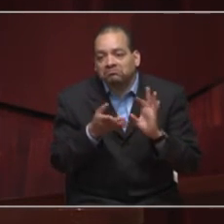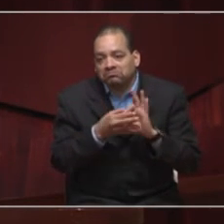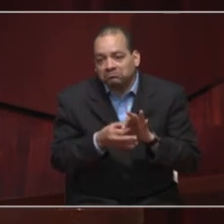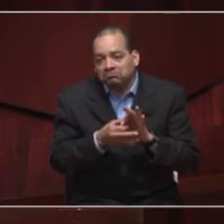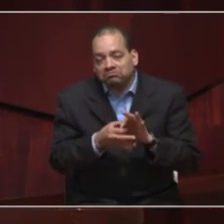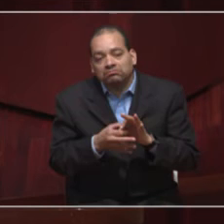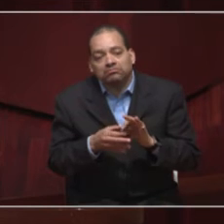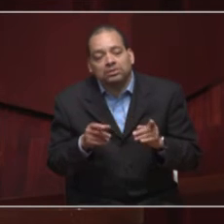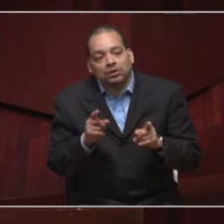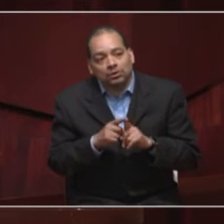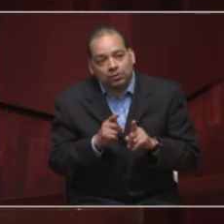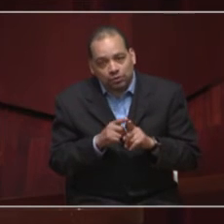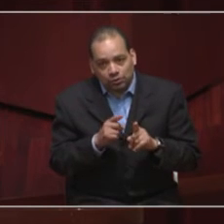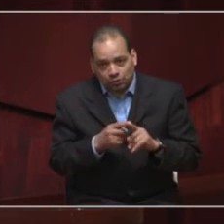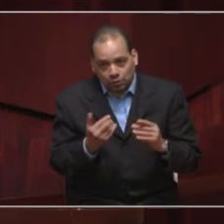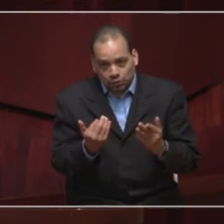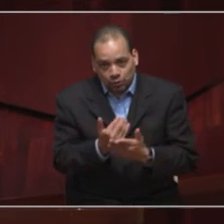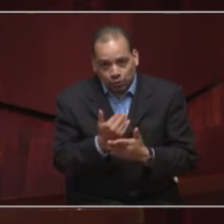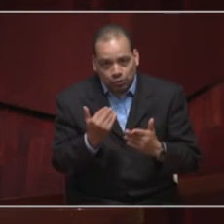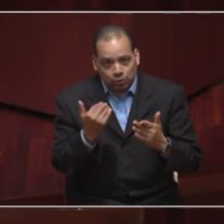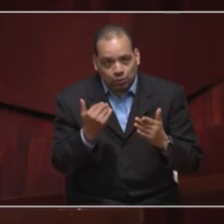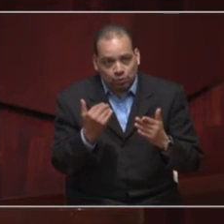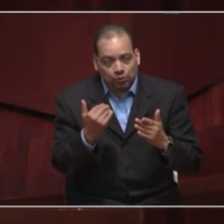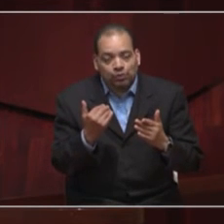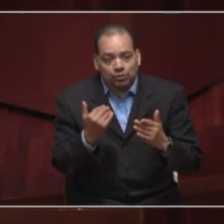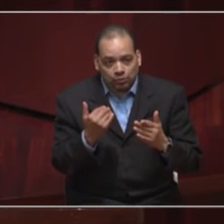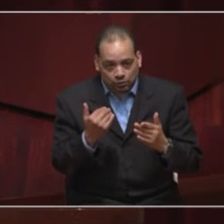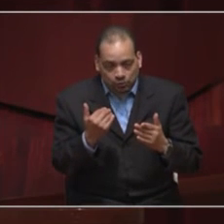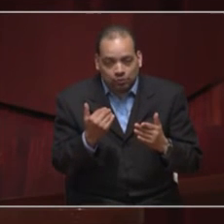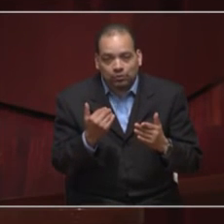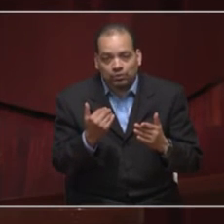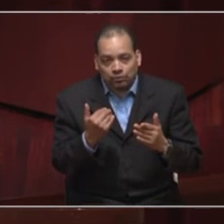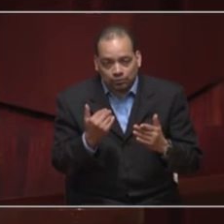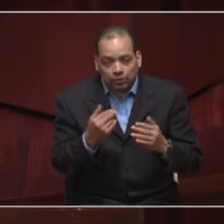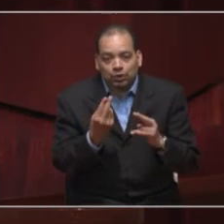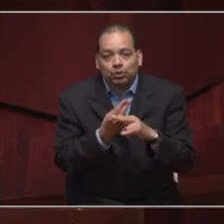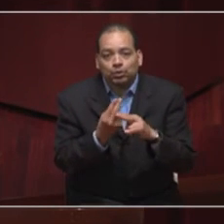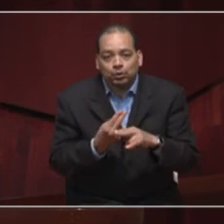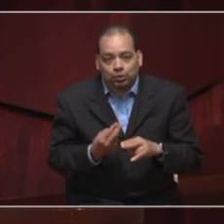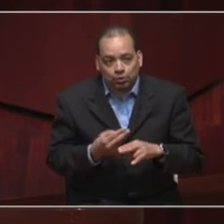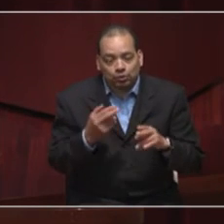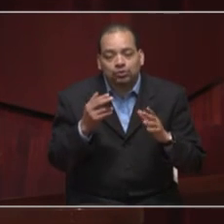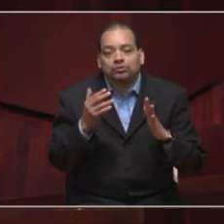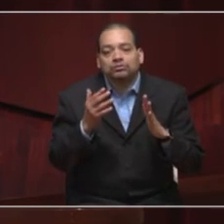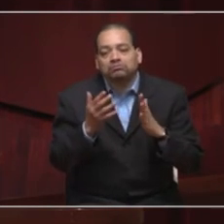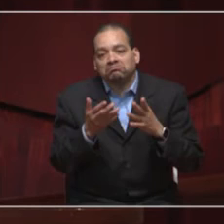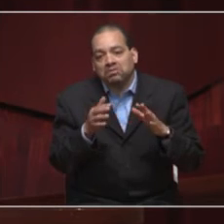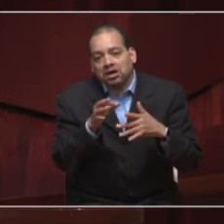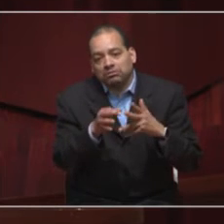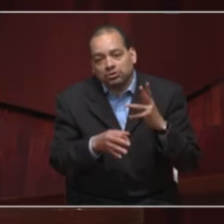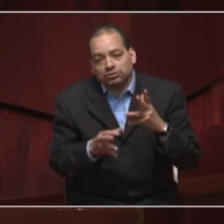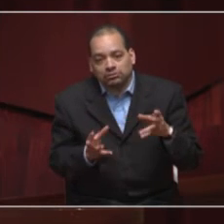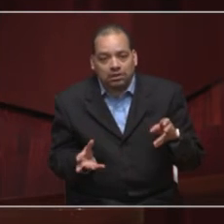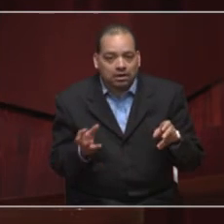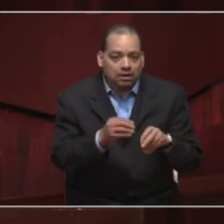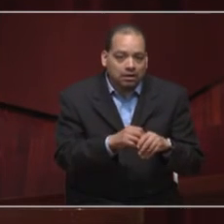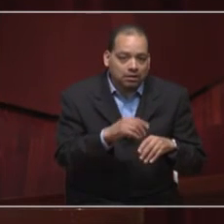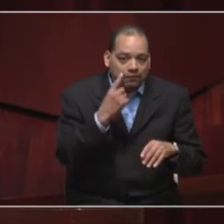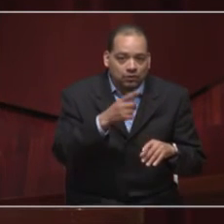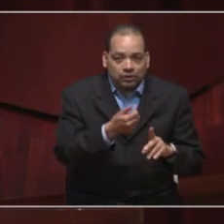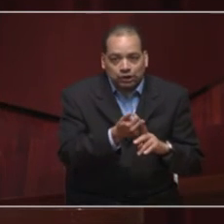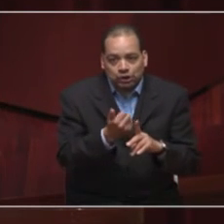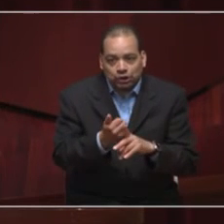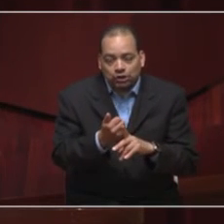as perhaps assign new capabilities to their profiles with records transfers, etc. So we thought about